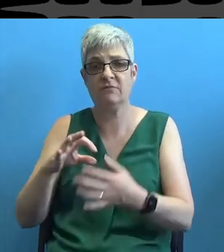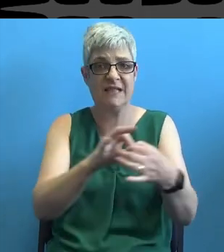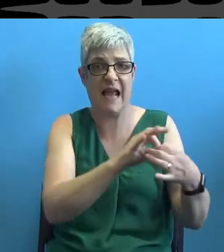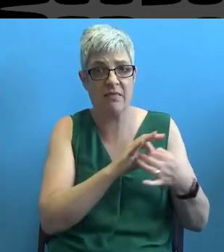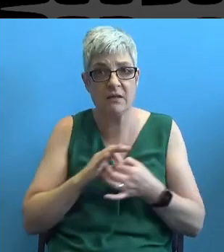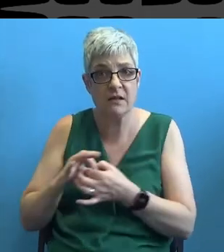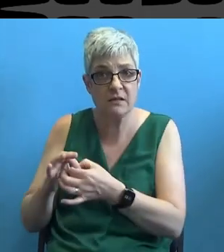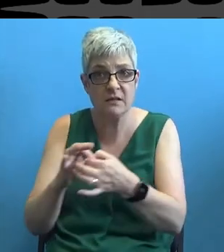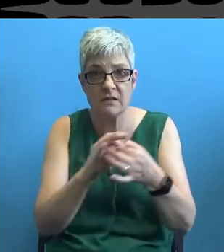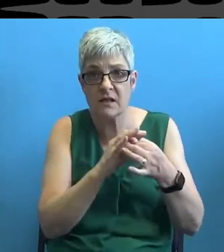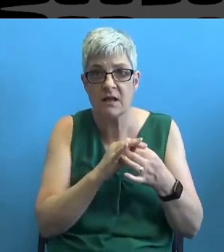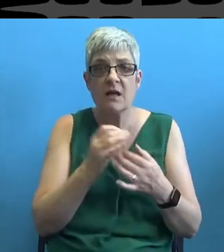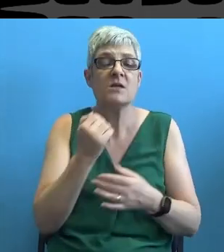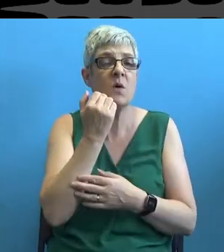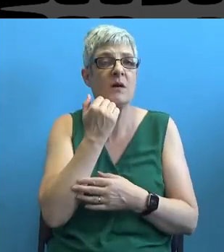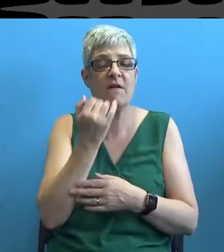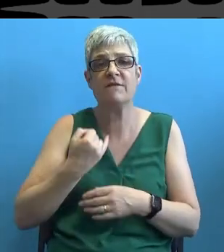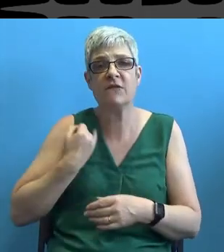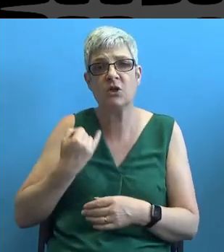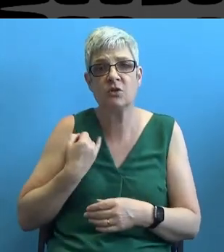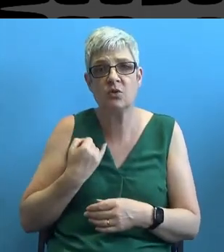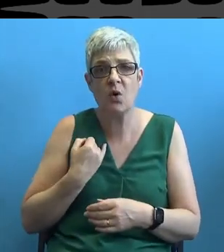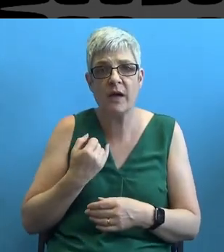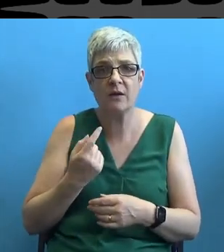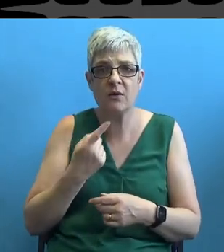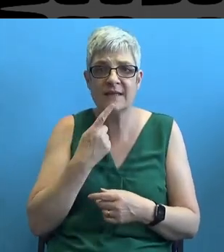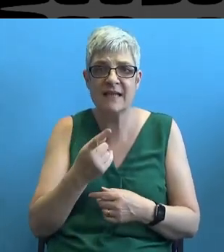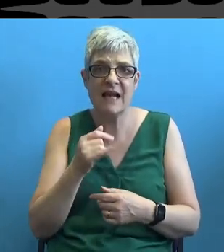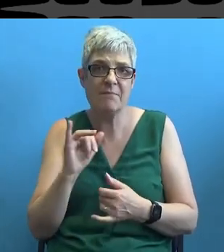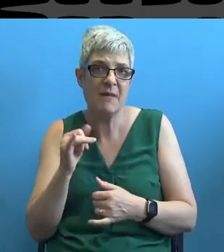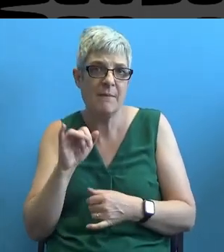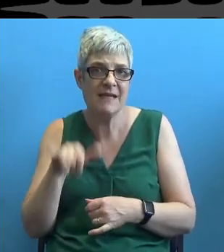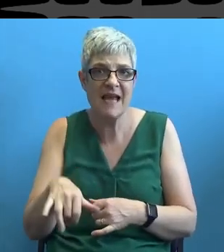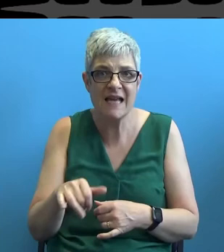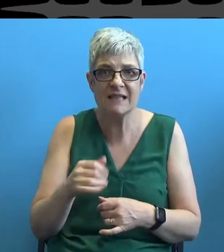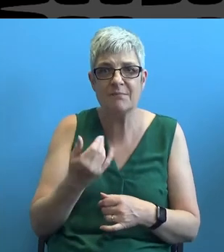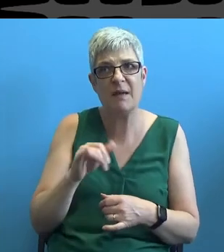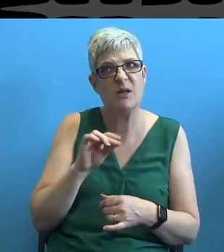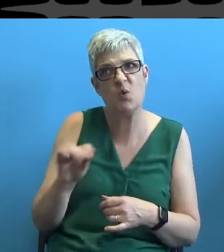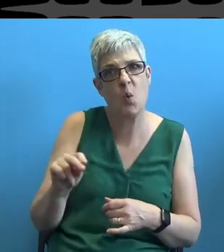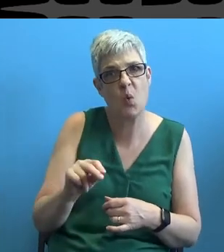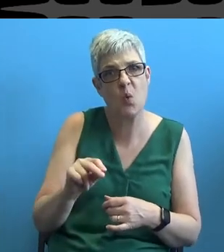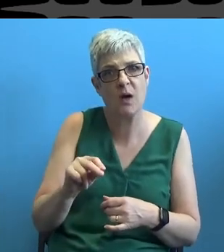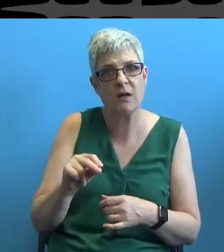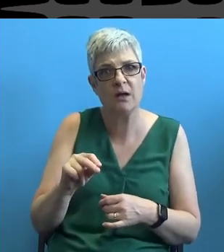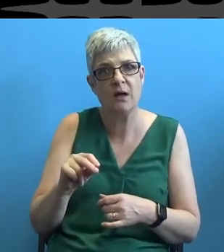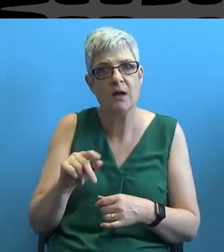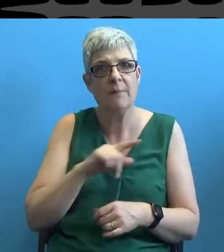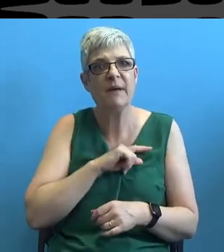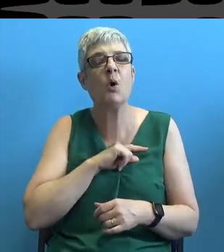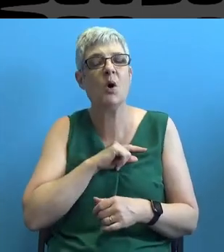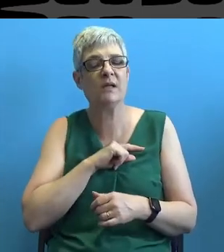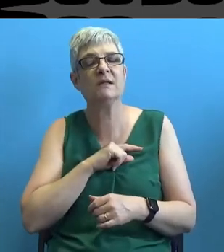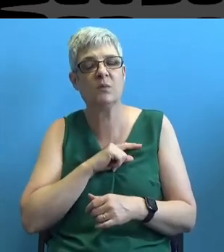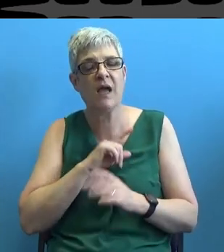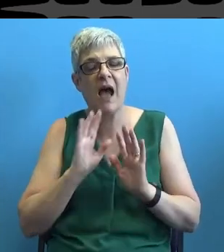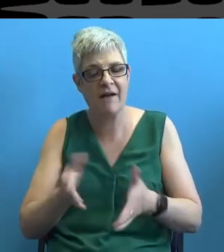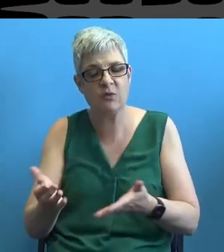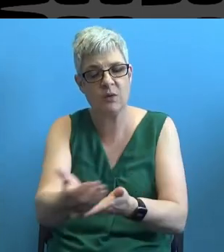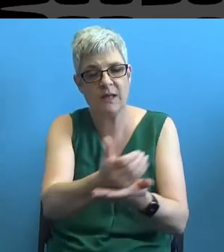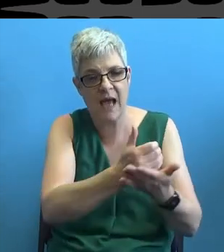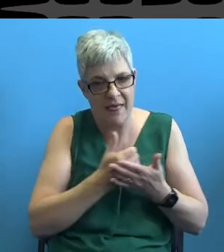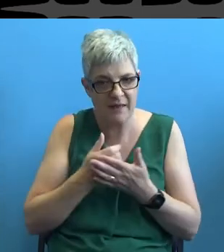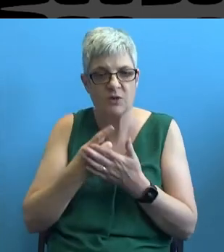togetherness. It's not enough to be maybe I, maybe no. For we must gather to affirm that